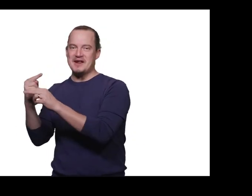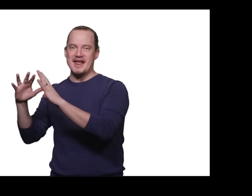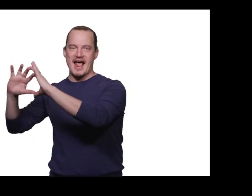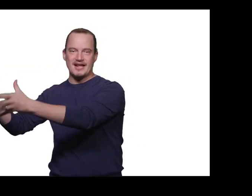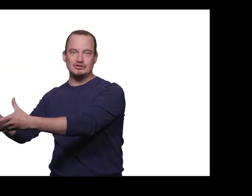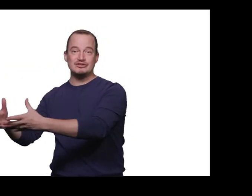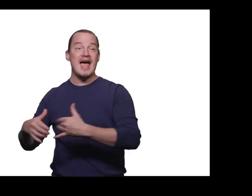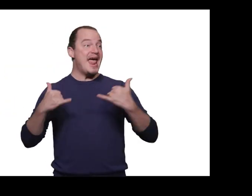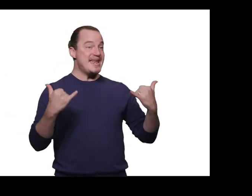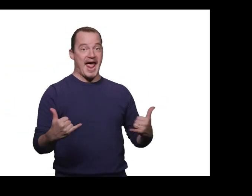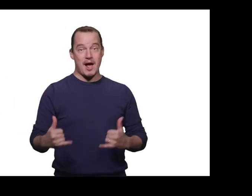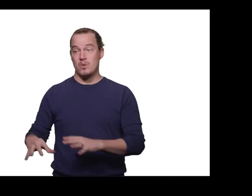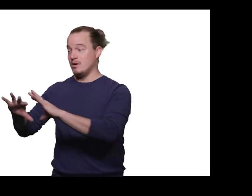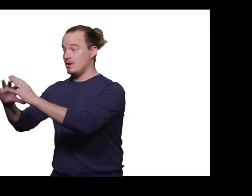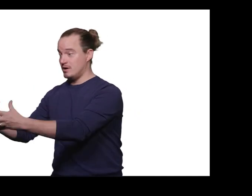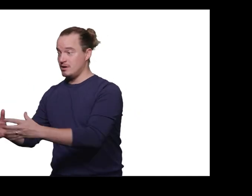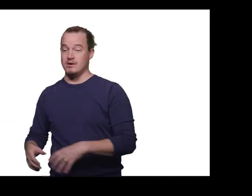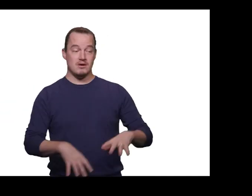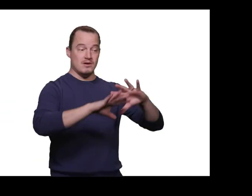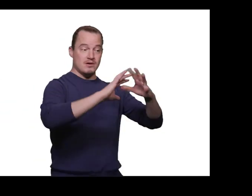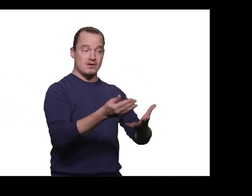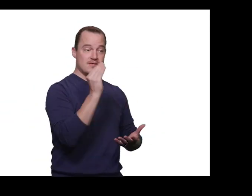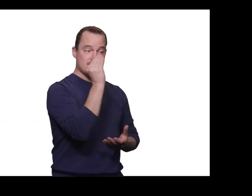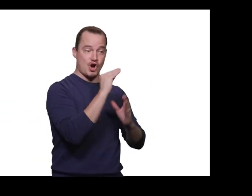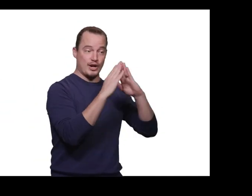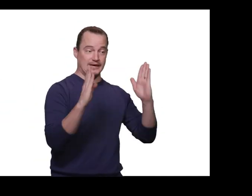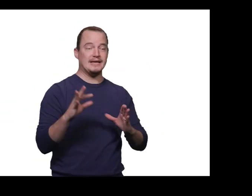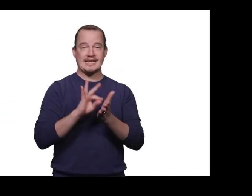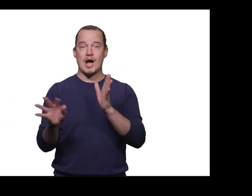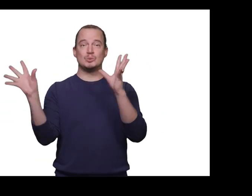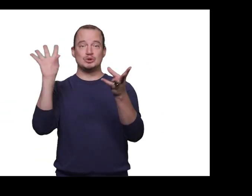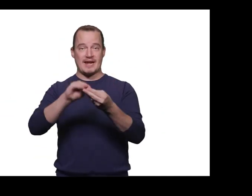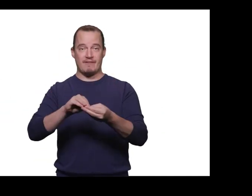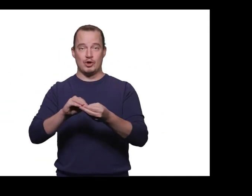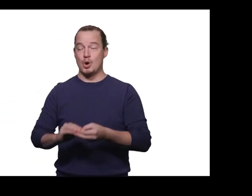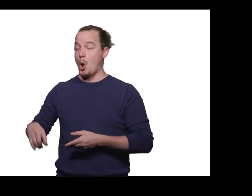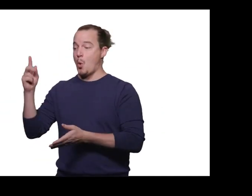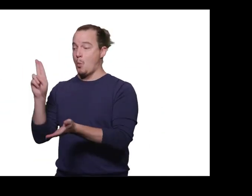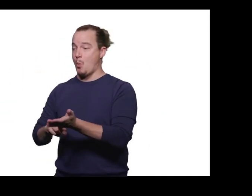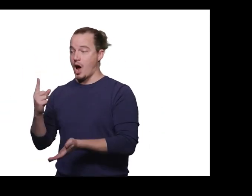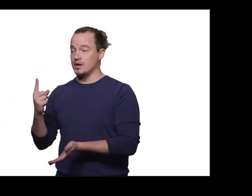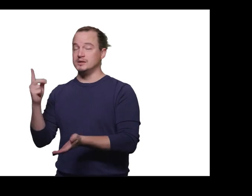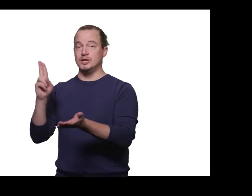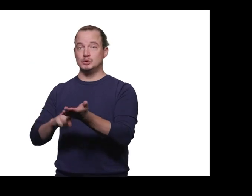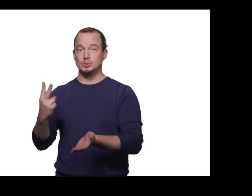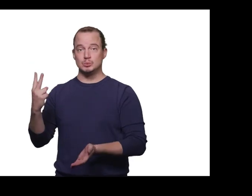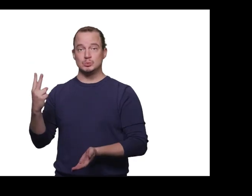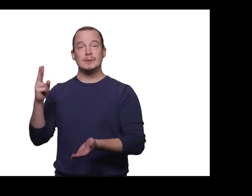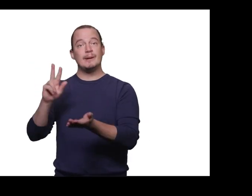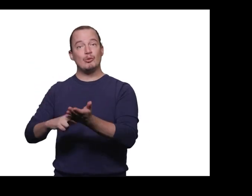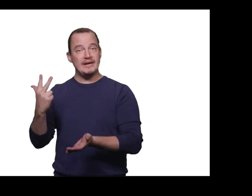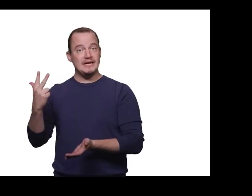We are going to count the carrots all together. Here we go. 1,